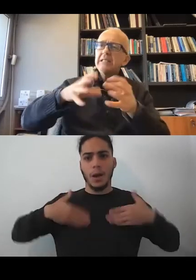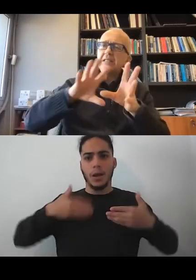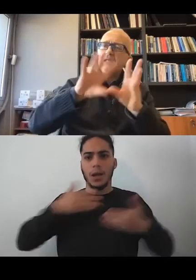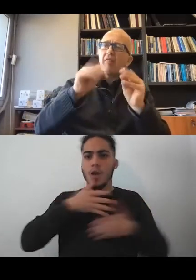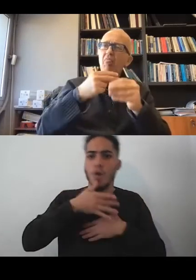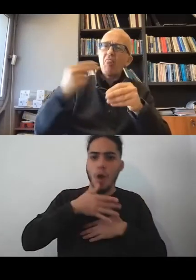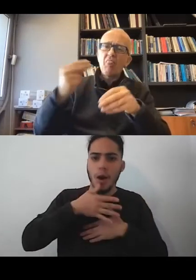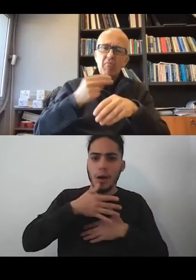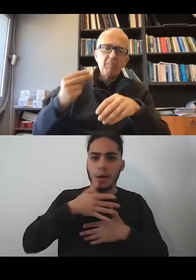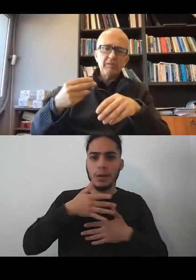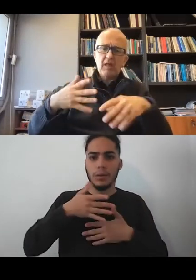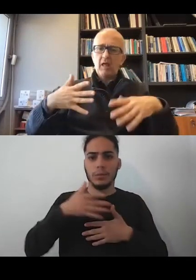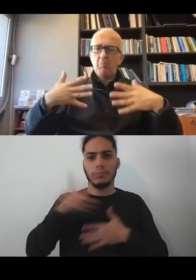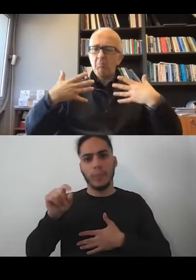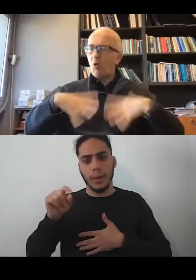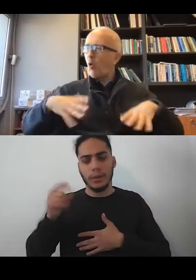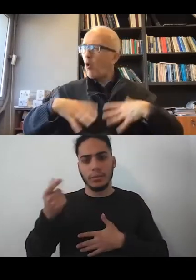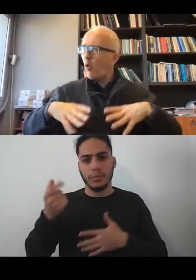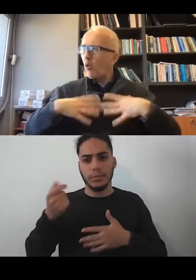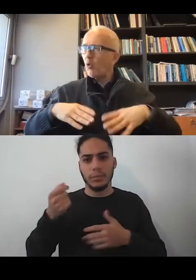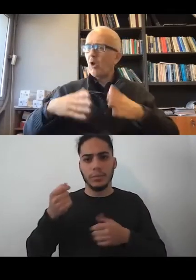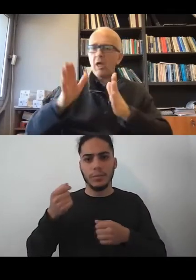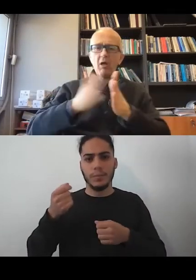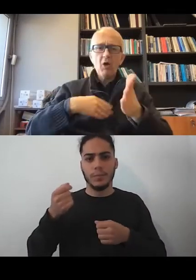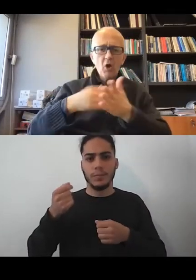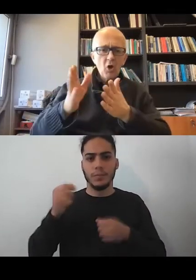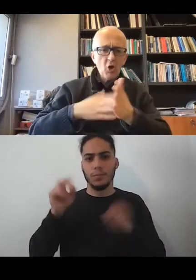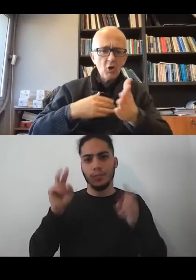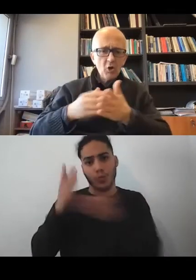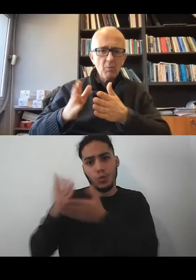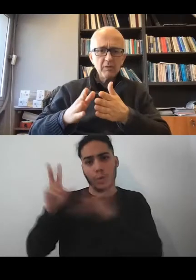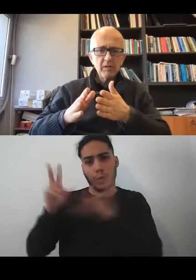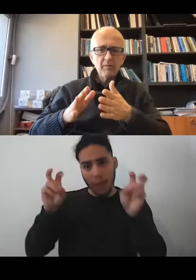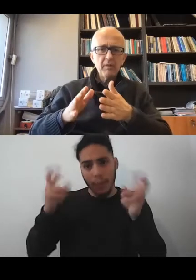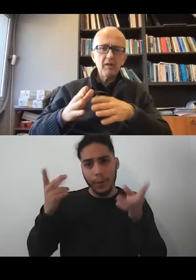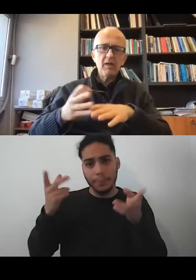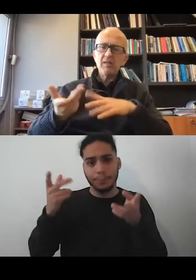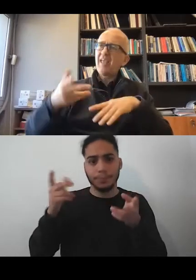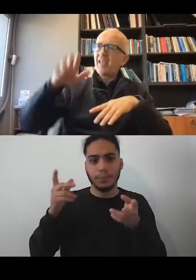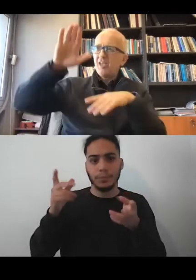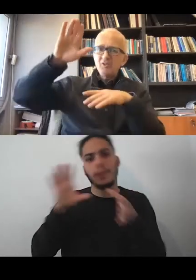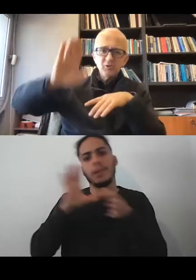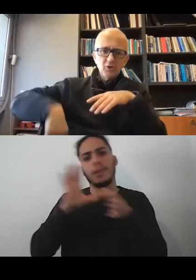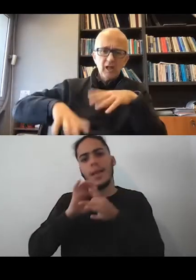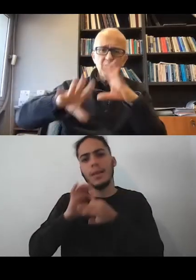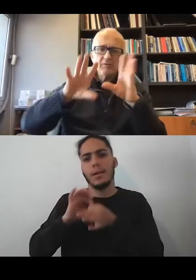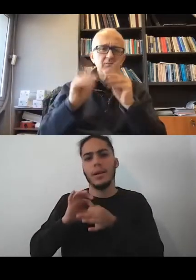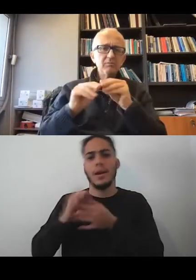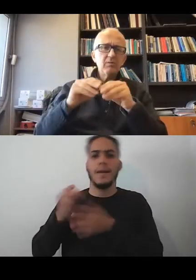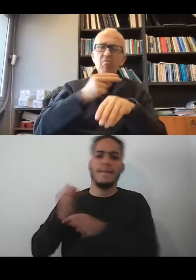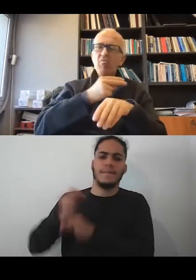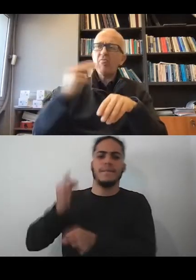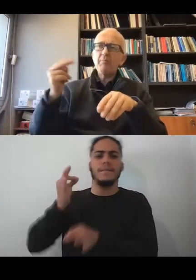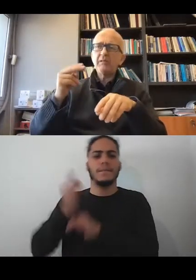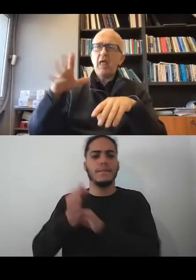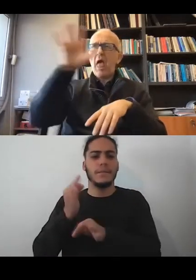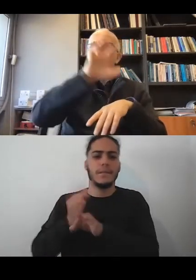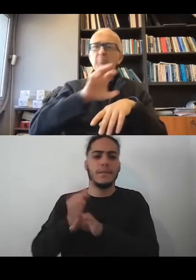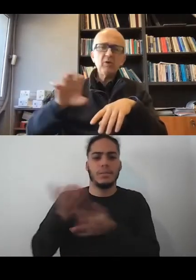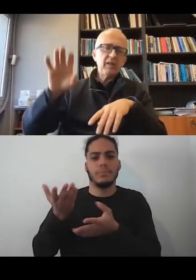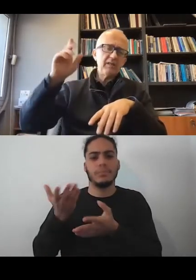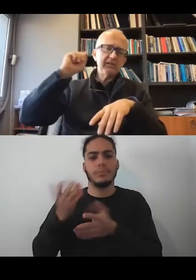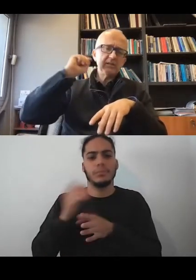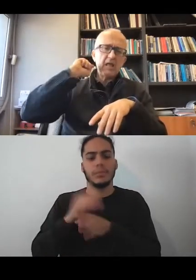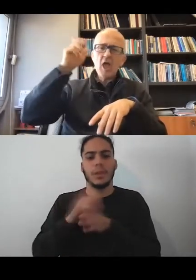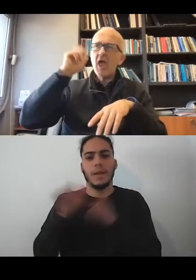and also the final theme will be about celebrations and festive occasions, and about